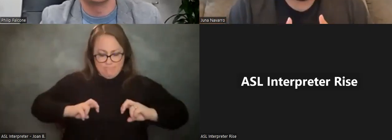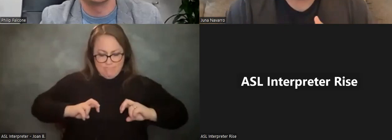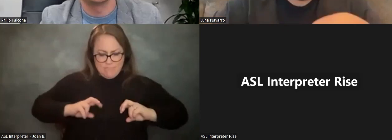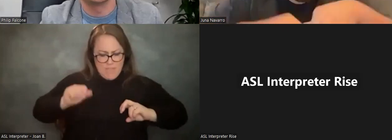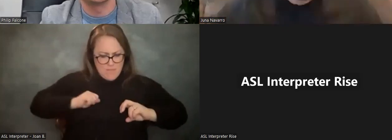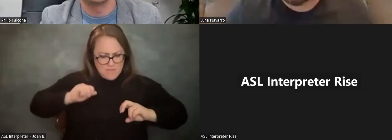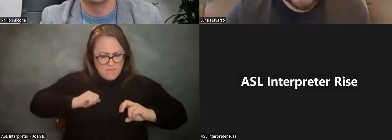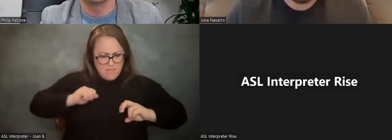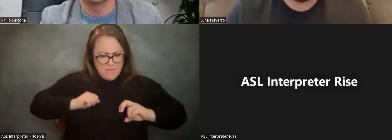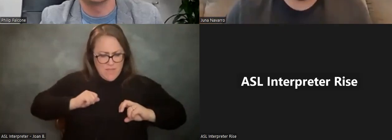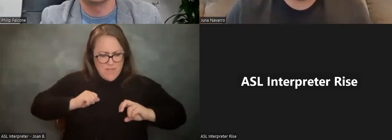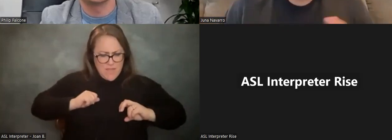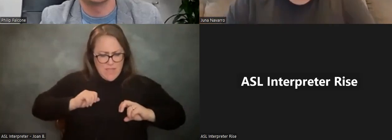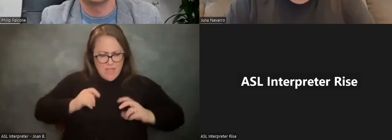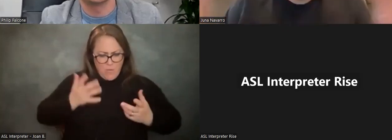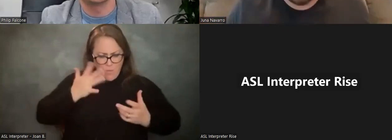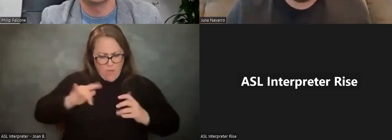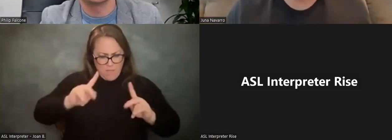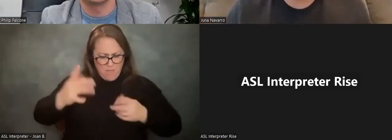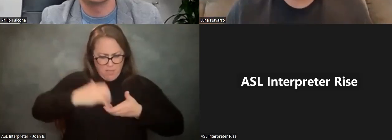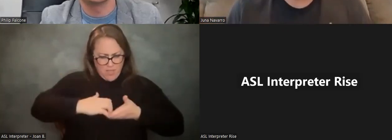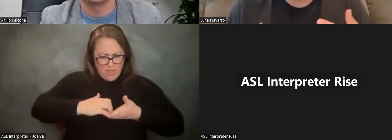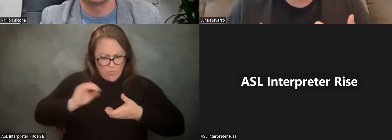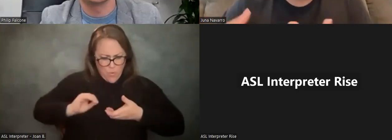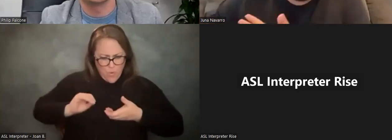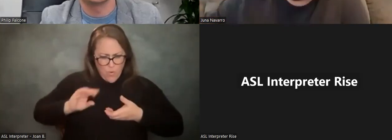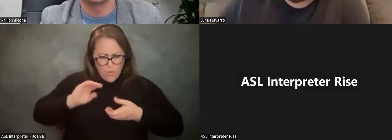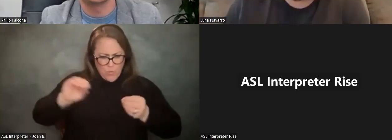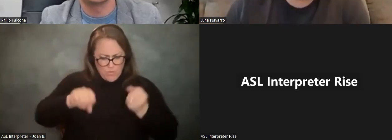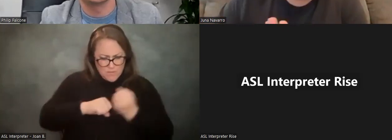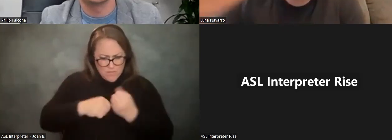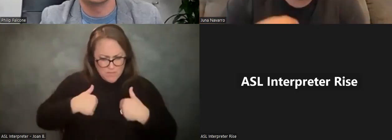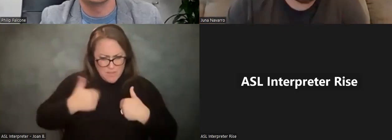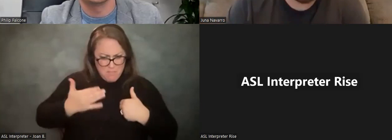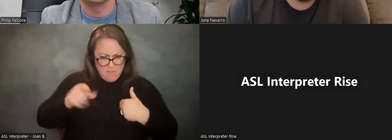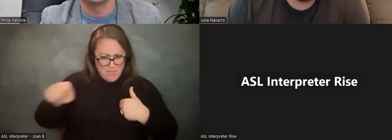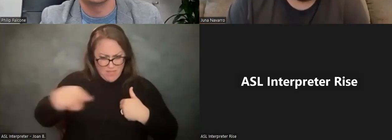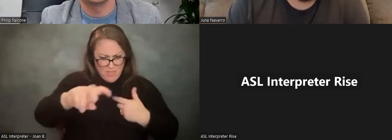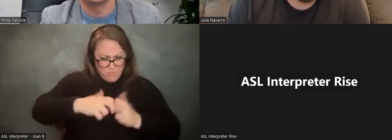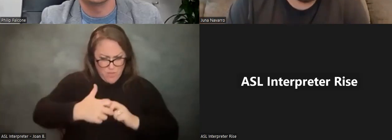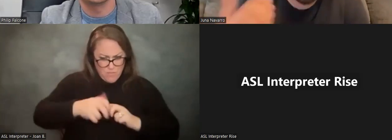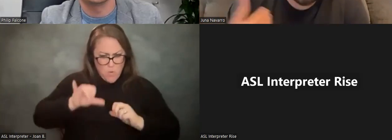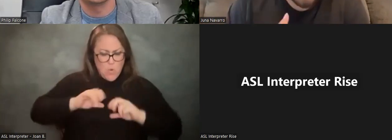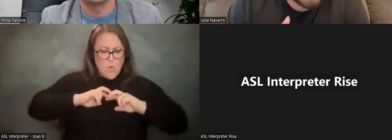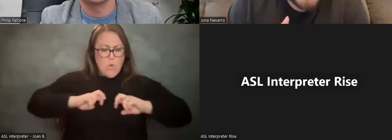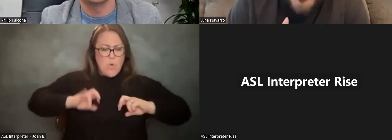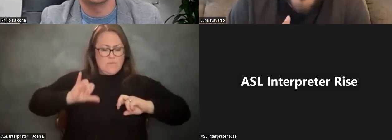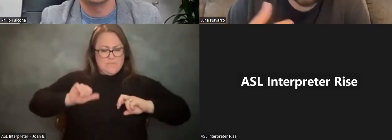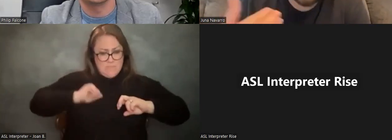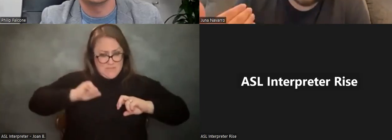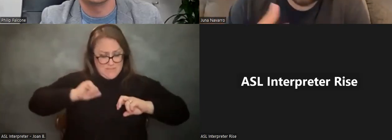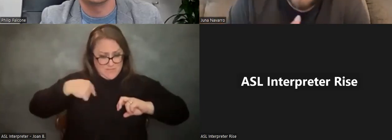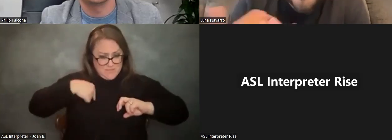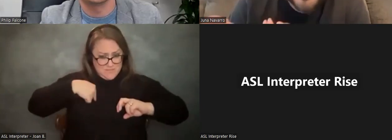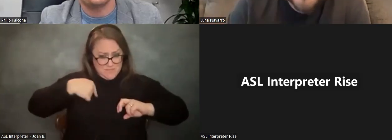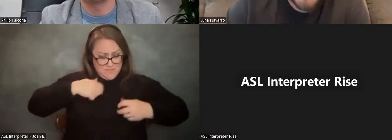is stopping anyone from partnering with me or anyone from vouching for me? Maybe it's not a them problem. Maybe it's just like, oh shoot, then maybe I just need to get better.